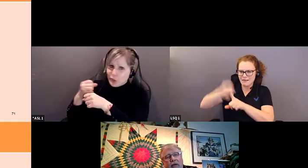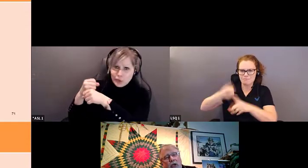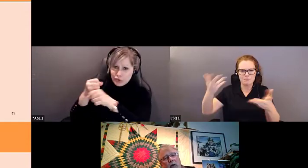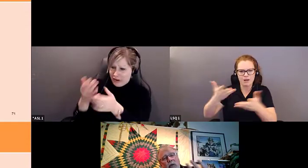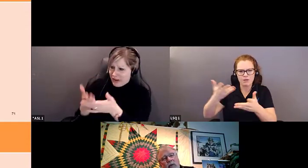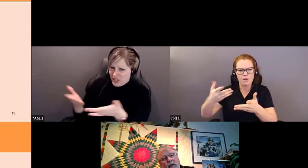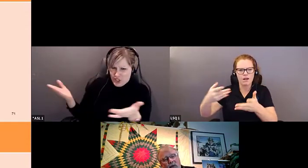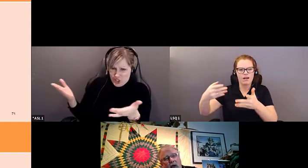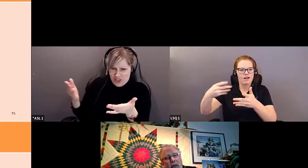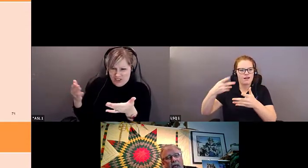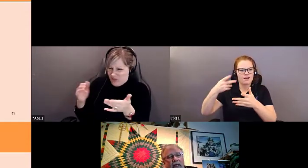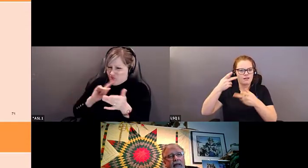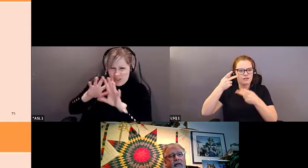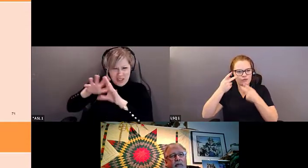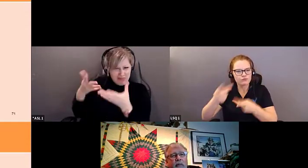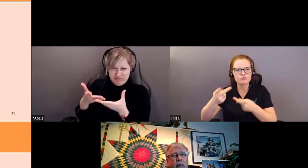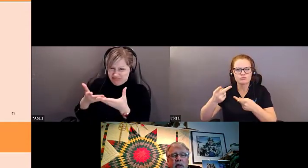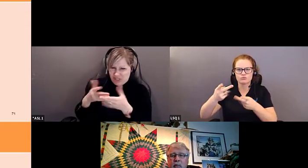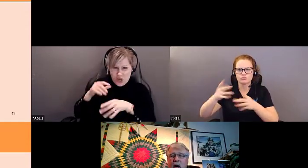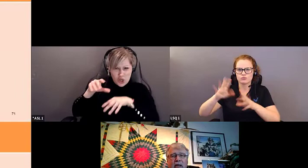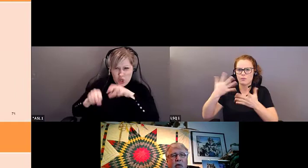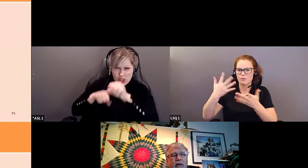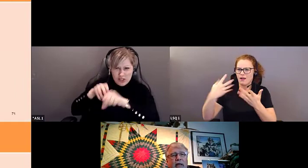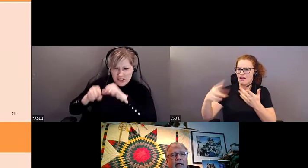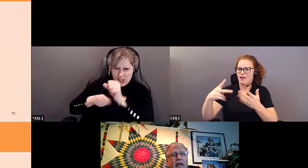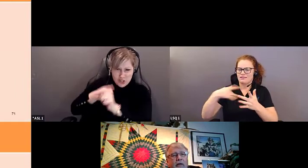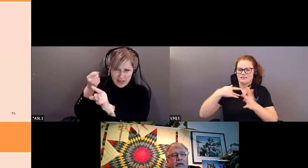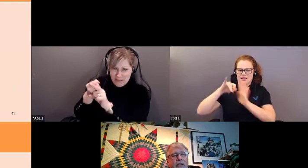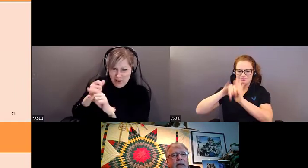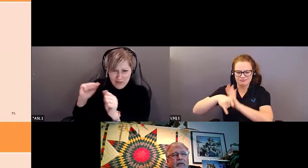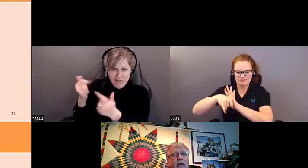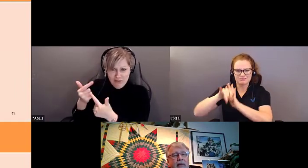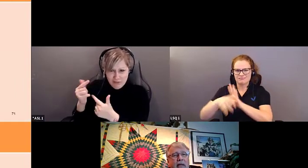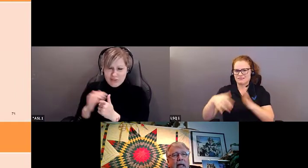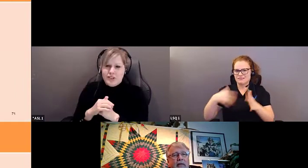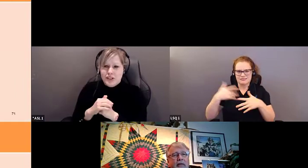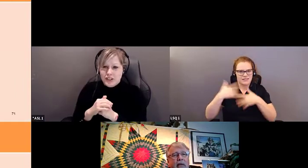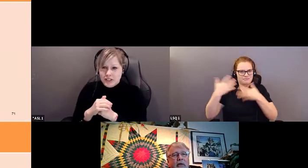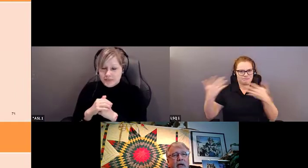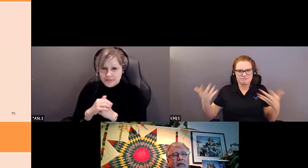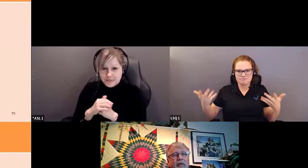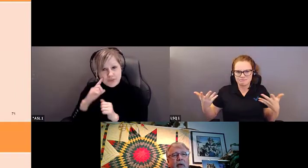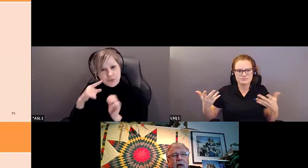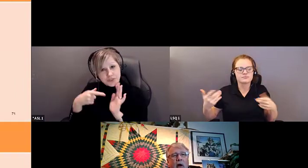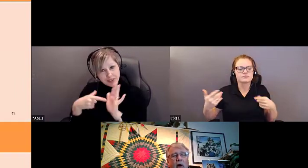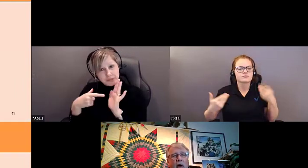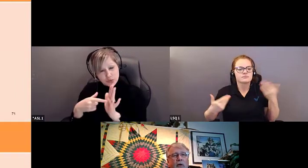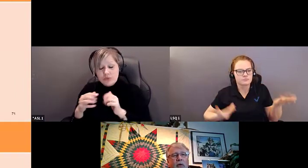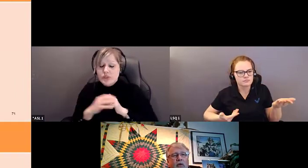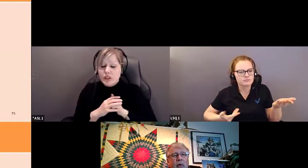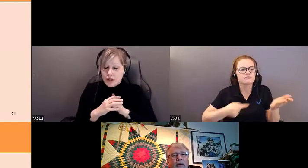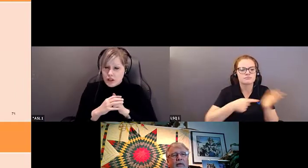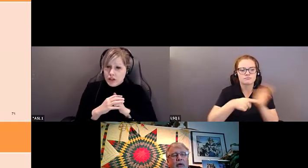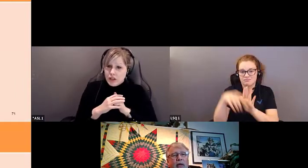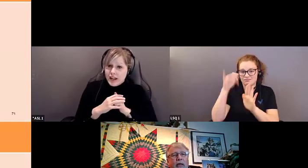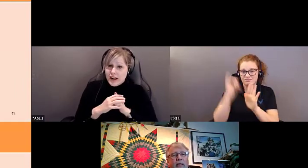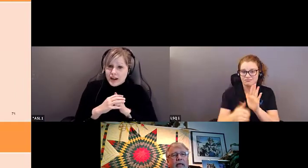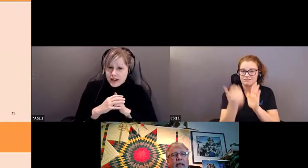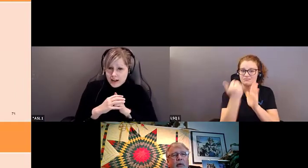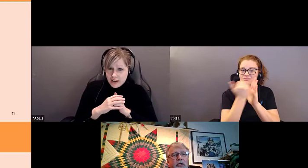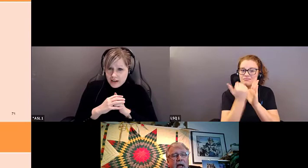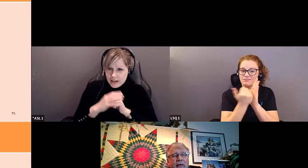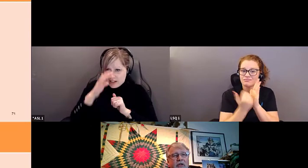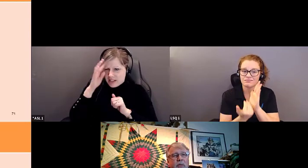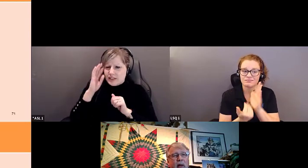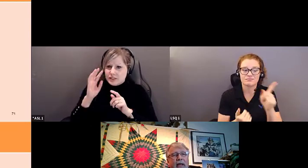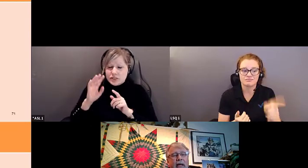thinking, as I shared with you at the very beginning, that's embodied within such things as the Thanksgiving address, all of those ways of knowing and